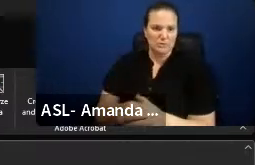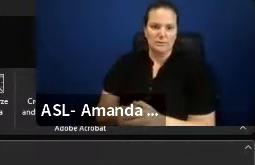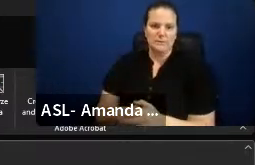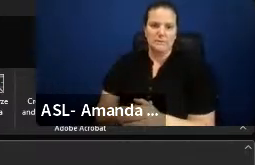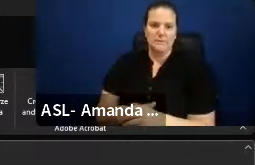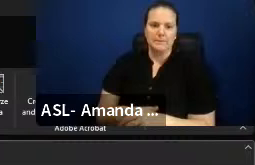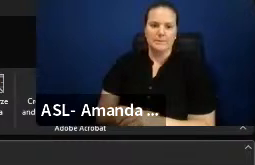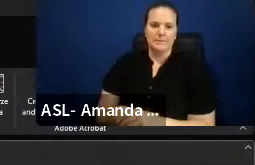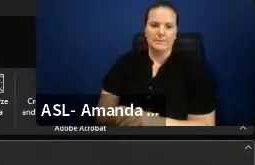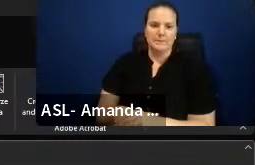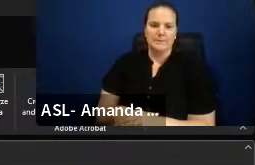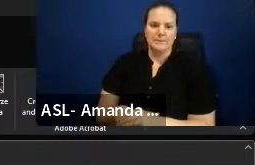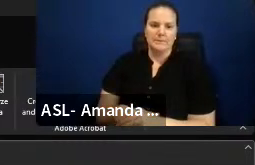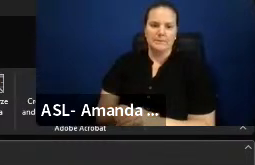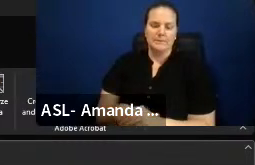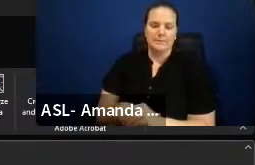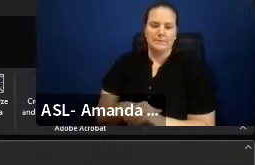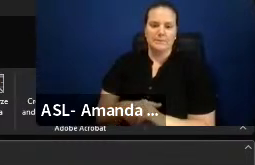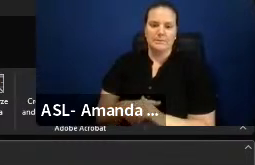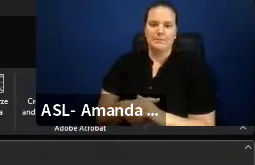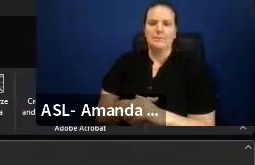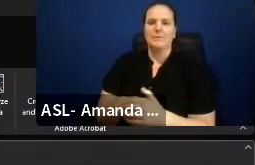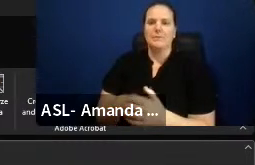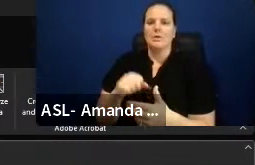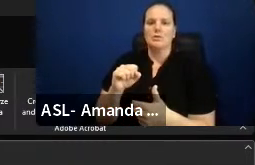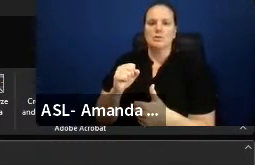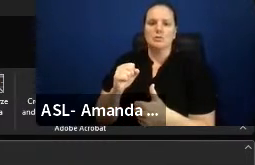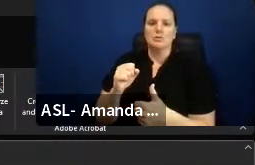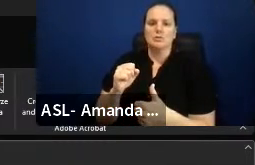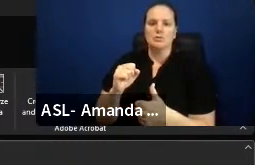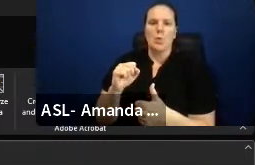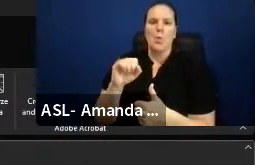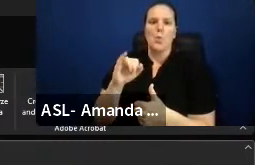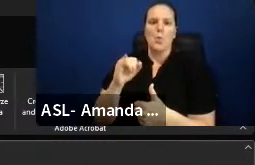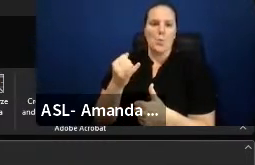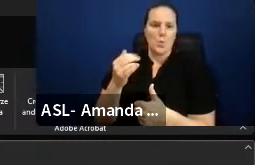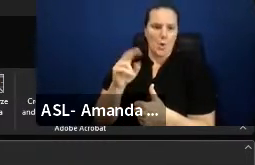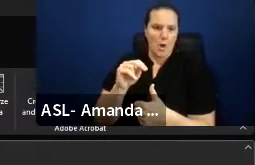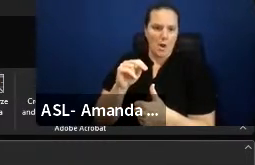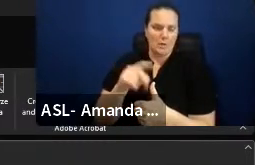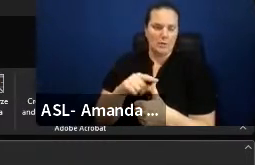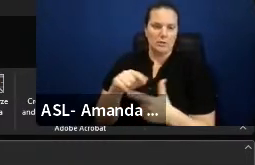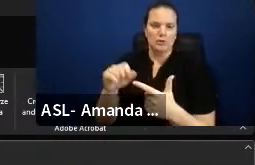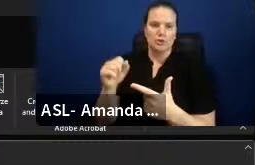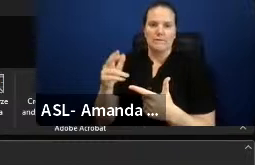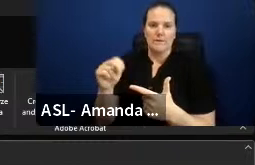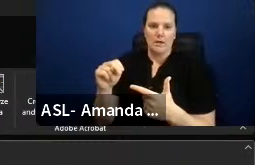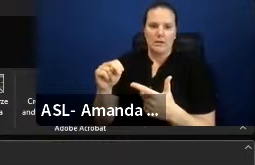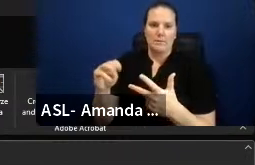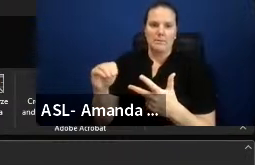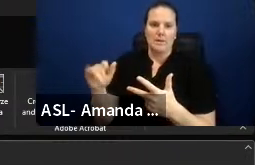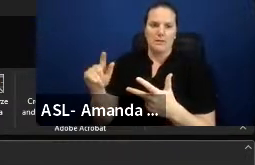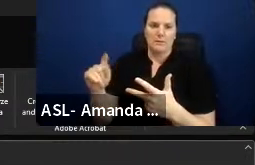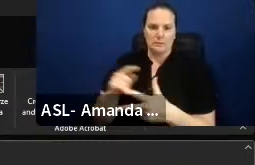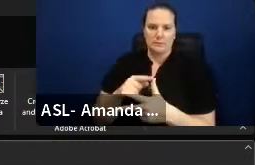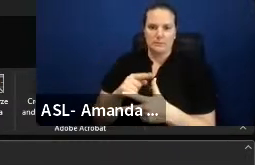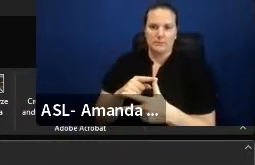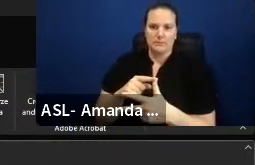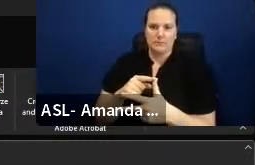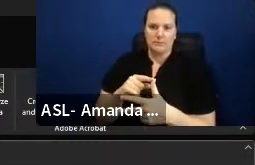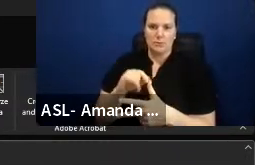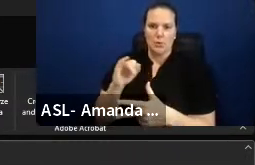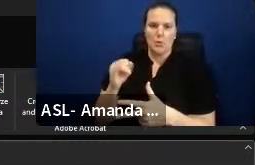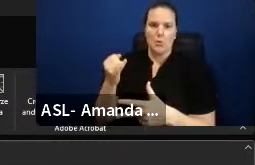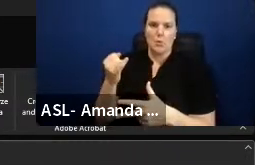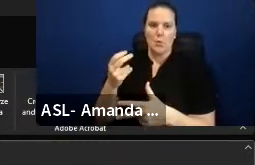I'm gonna go Shavana, Millicent. Oh, I'm sorry, I lied. I'm gonna go Juan, Shavana, Millicent. Yeah, I just wanted to offer